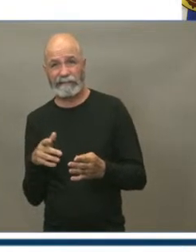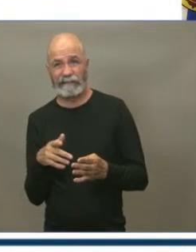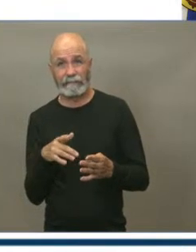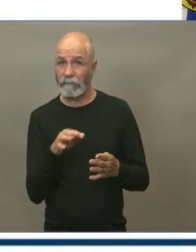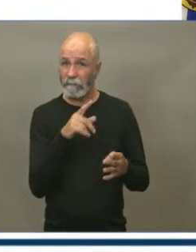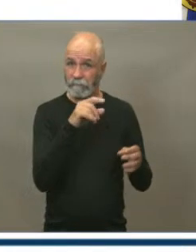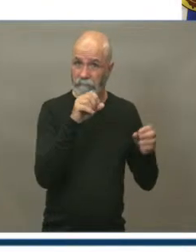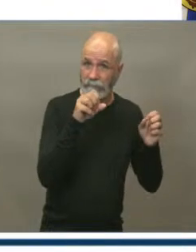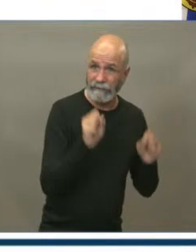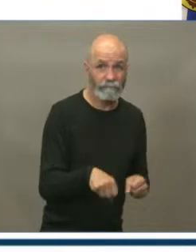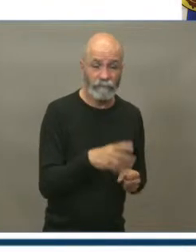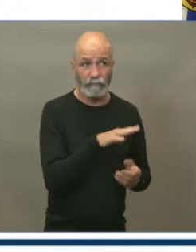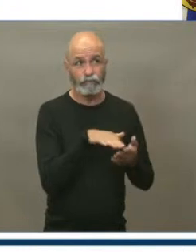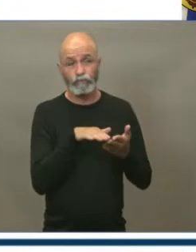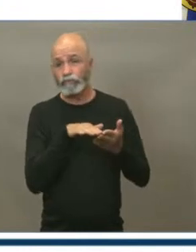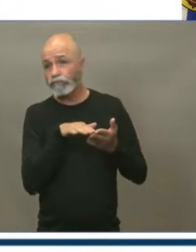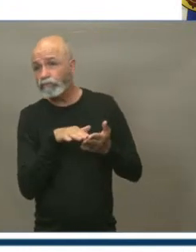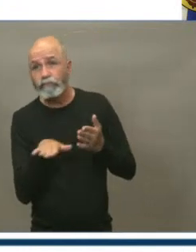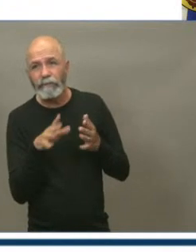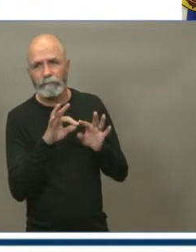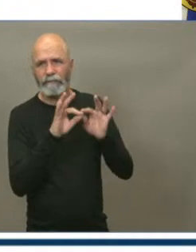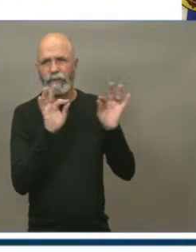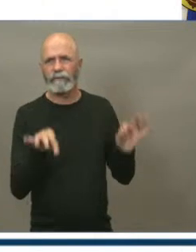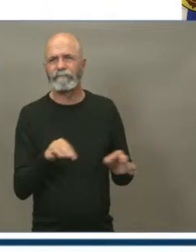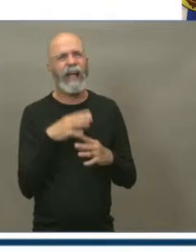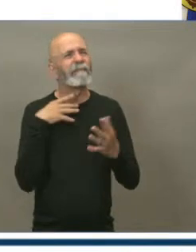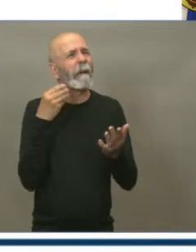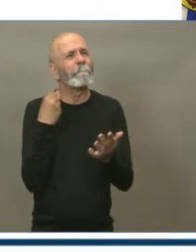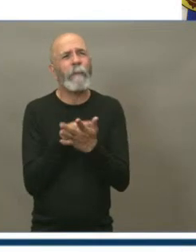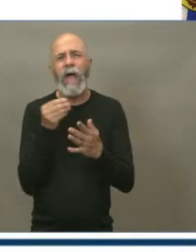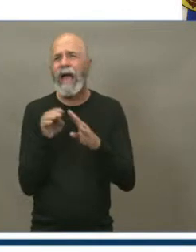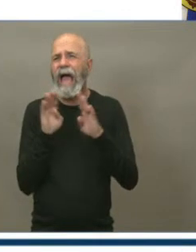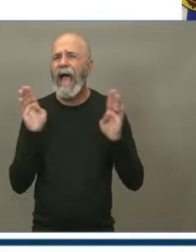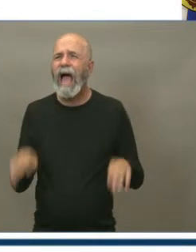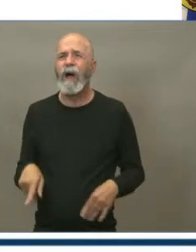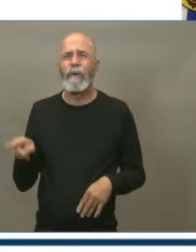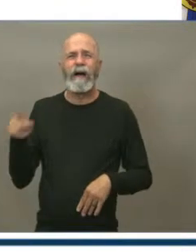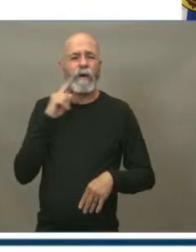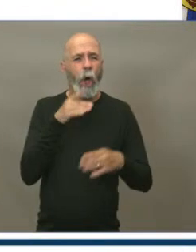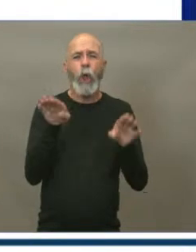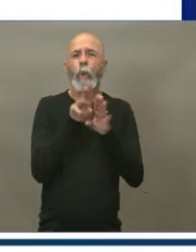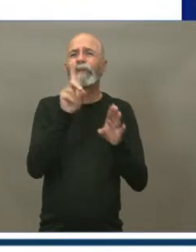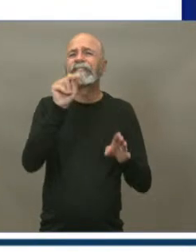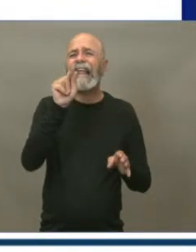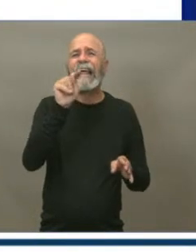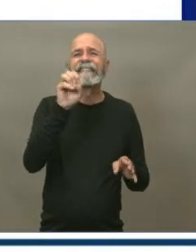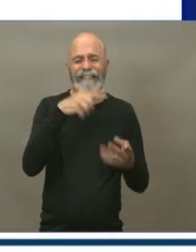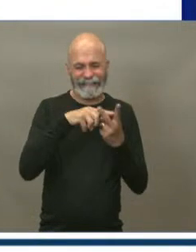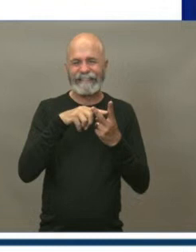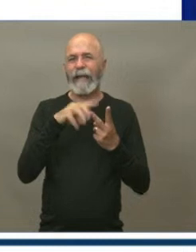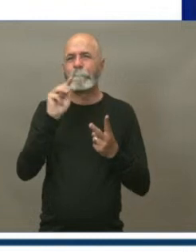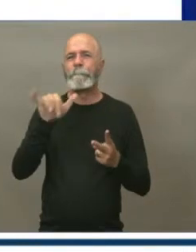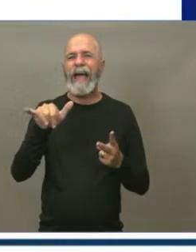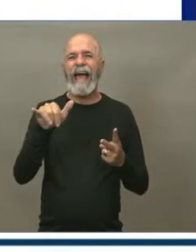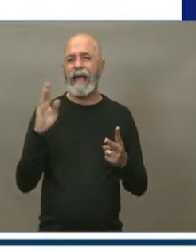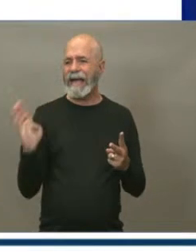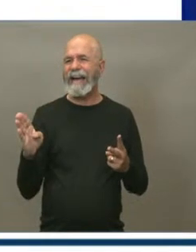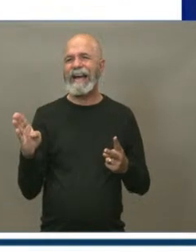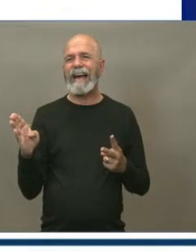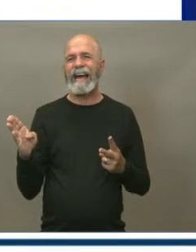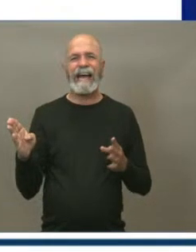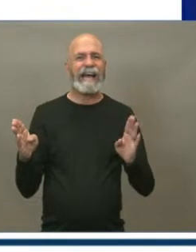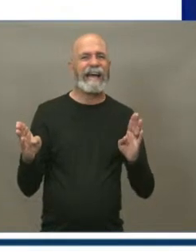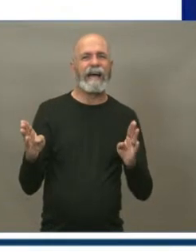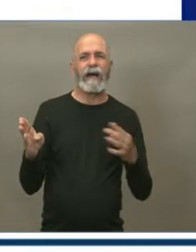is after May 20th and they bought the home before April 21st? So similar to Dr. Strang, I'm not involved in